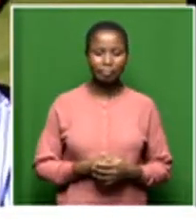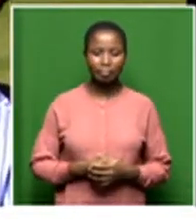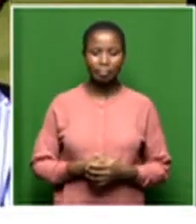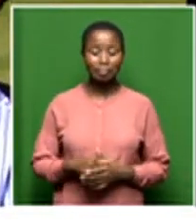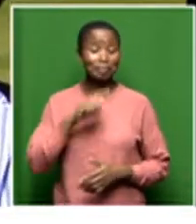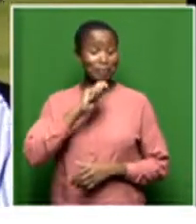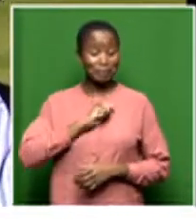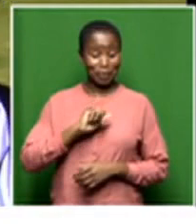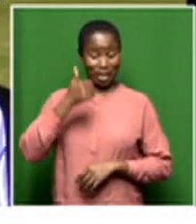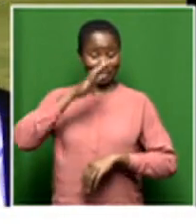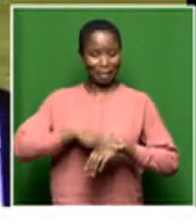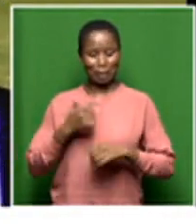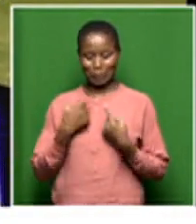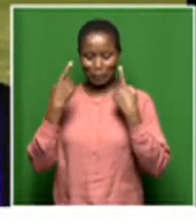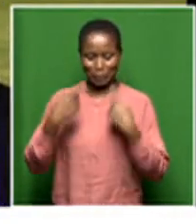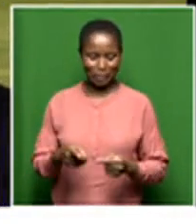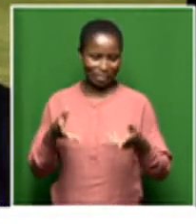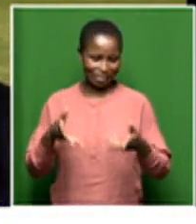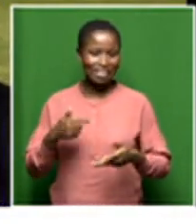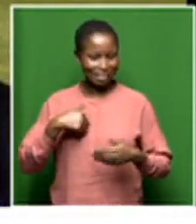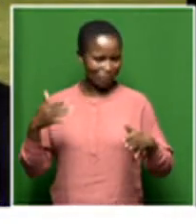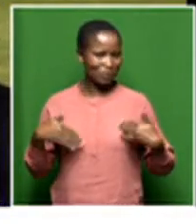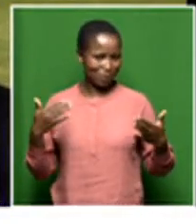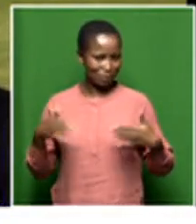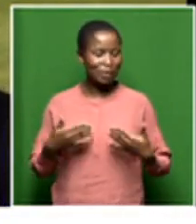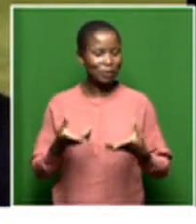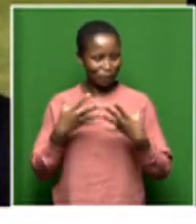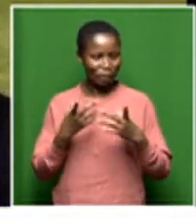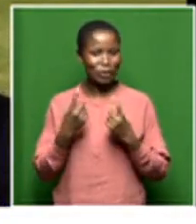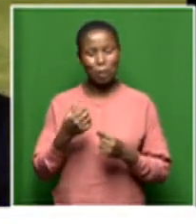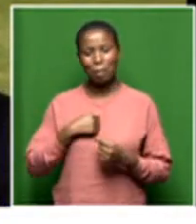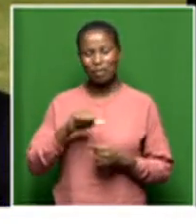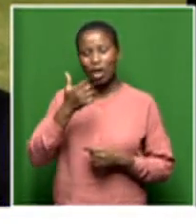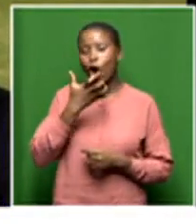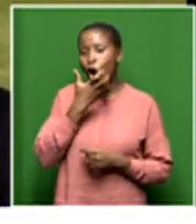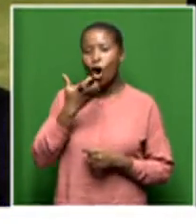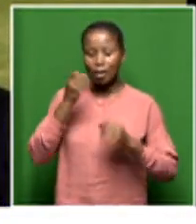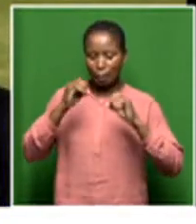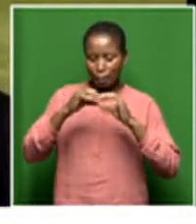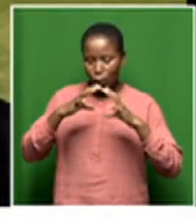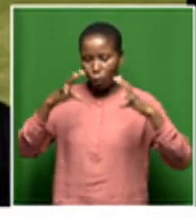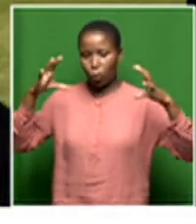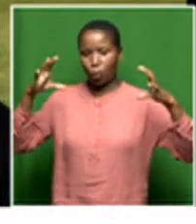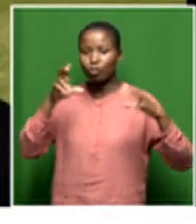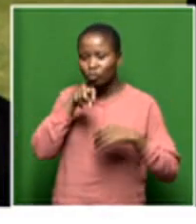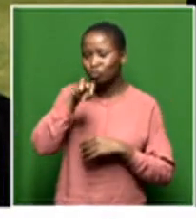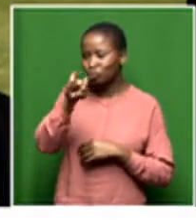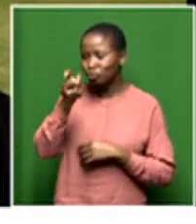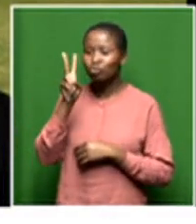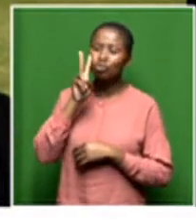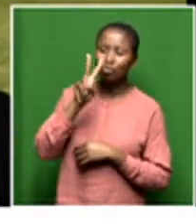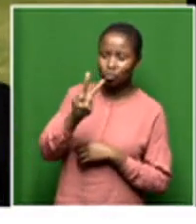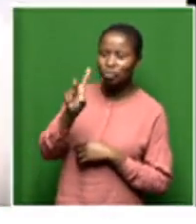it, and I'm glad that I came through and did my first hot air balloon ride. And how was the experience? It was great.